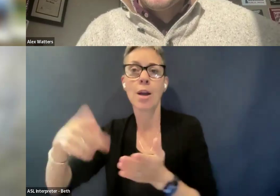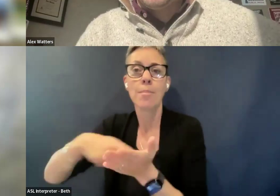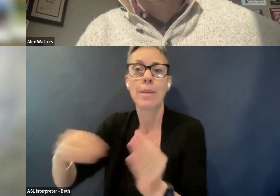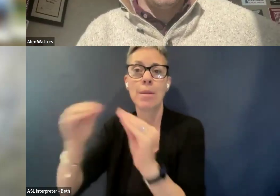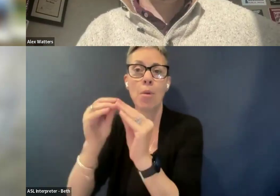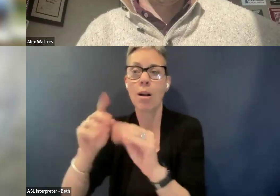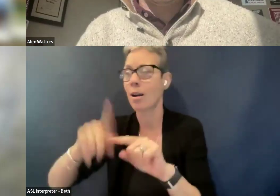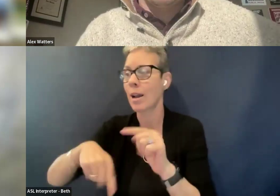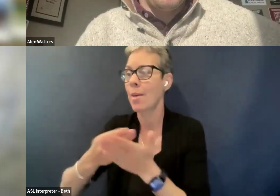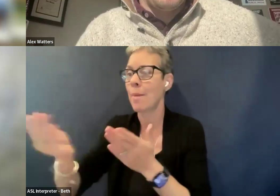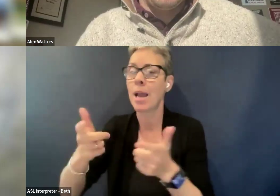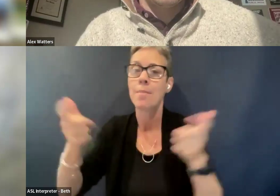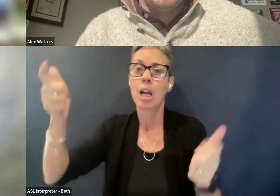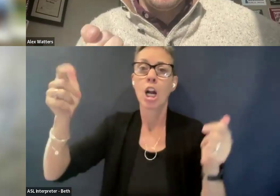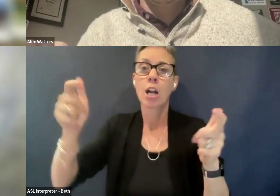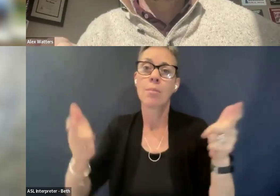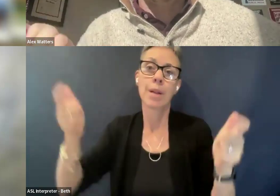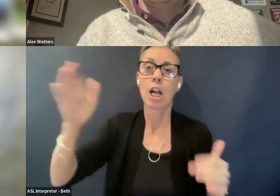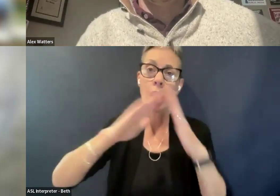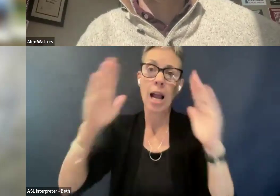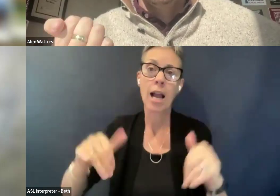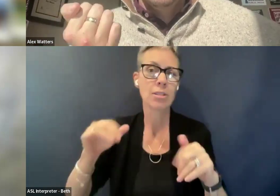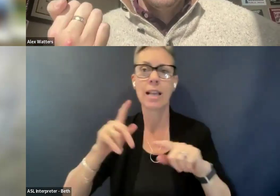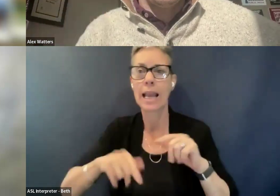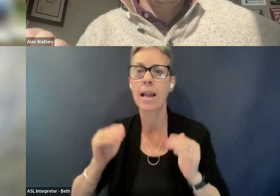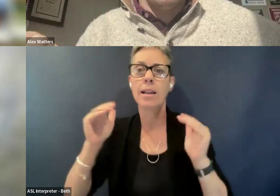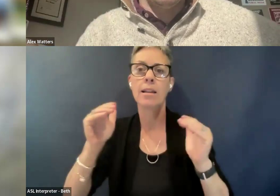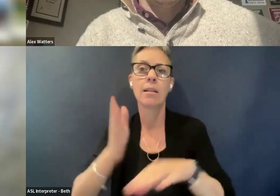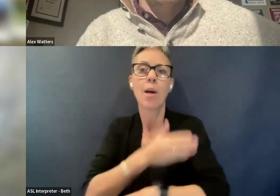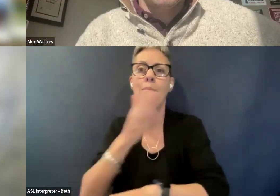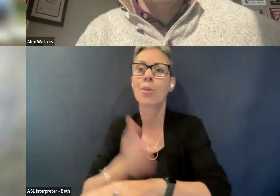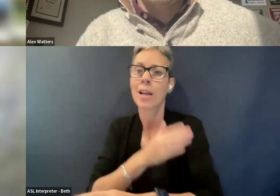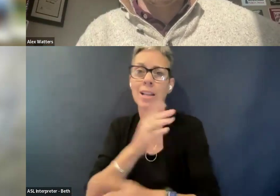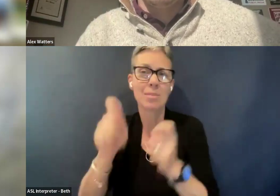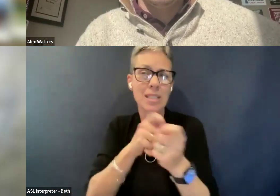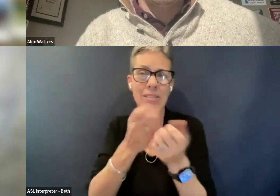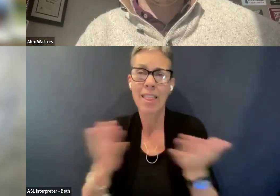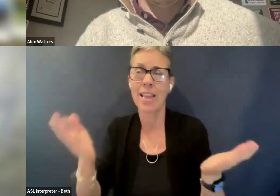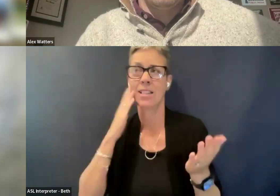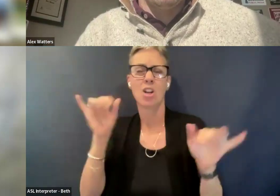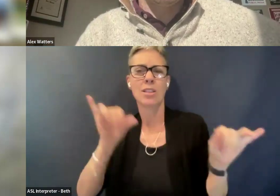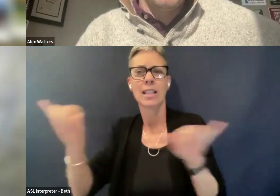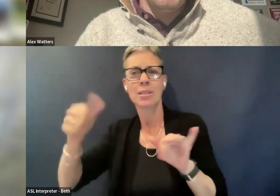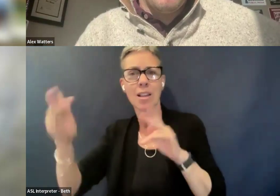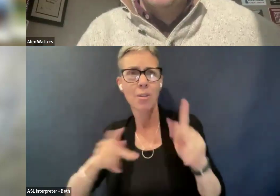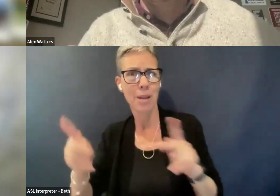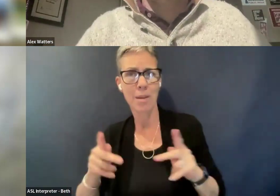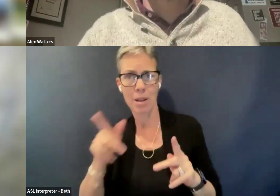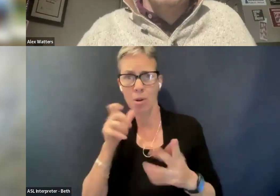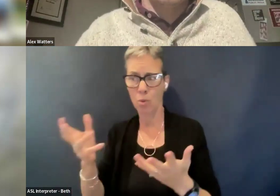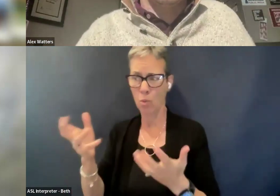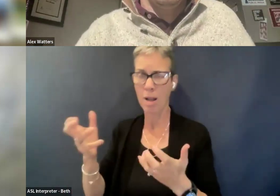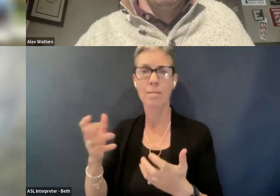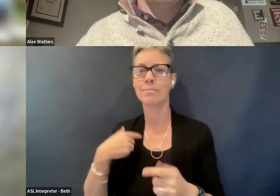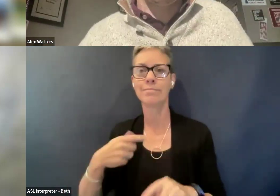house. I can't upgrade different things. I can't do the things that anyone trying to make a full living would want to do. I can't even